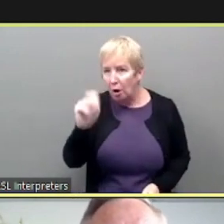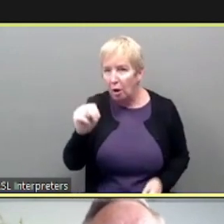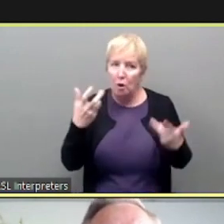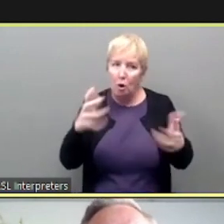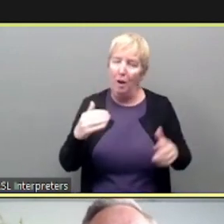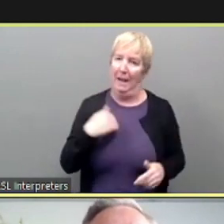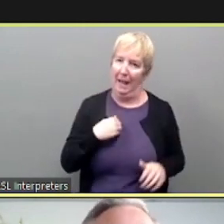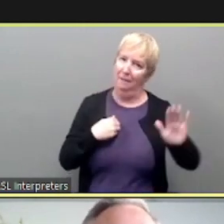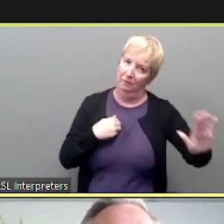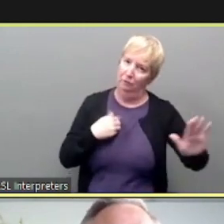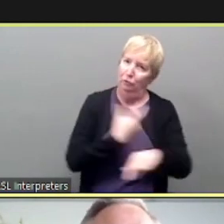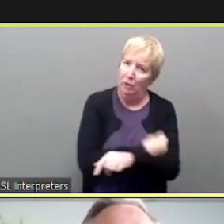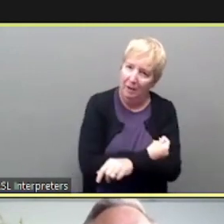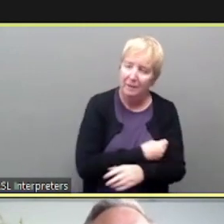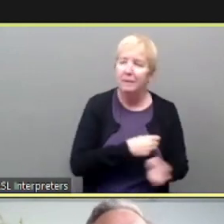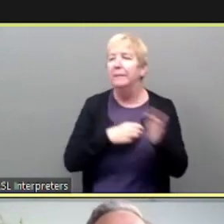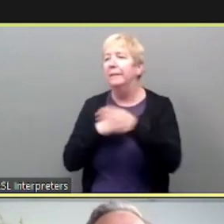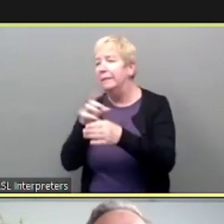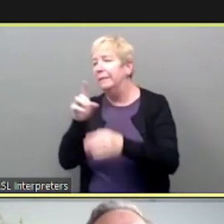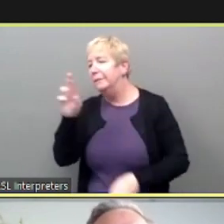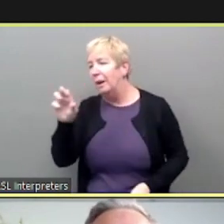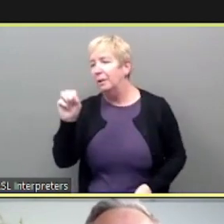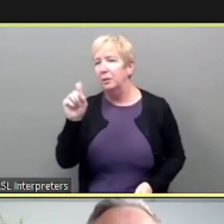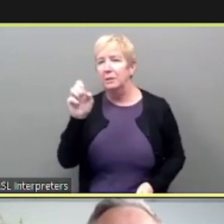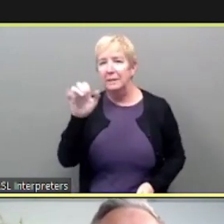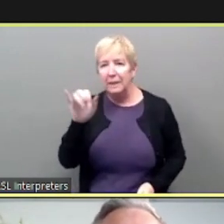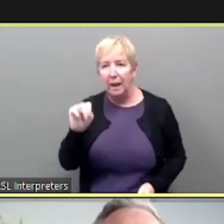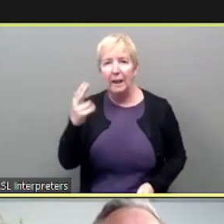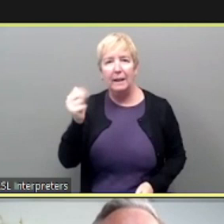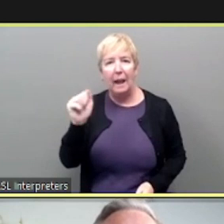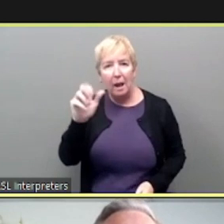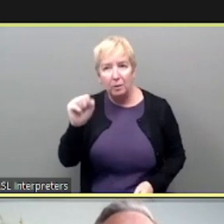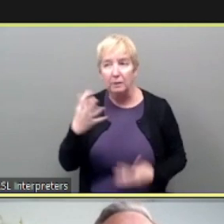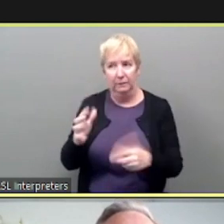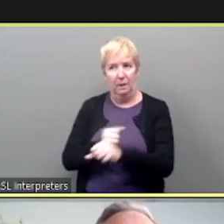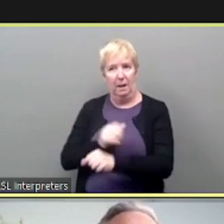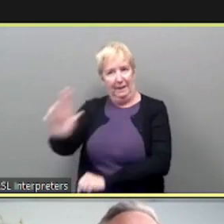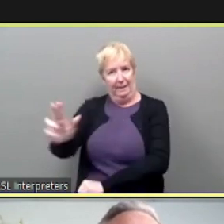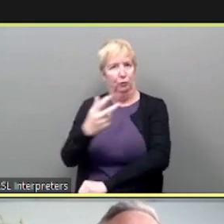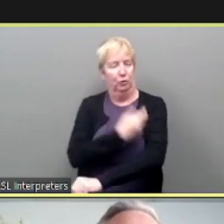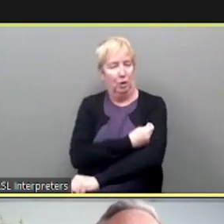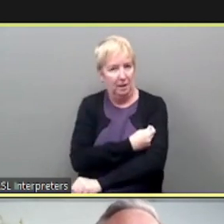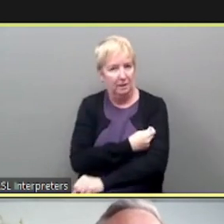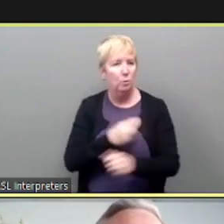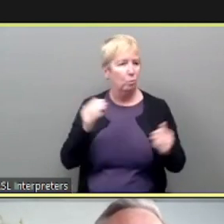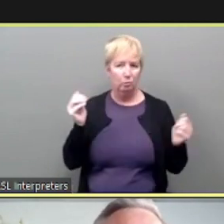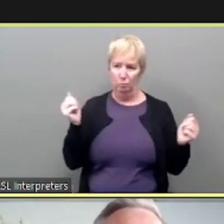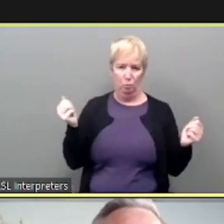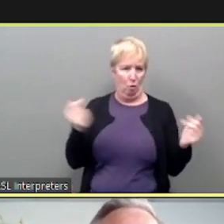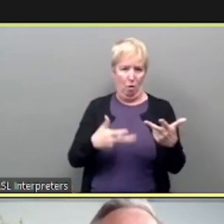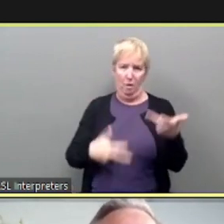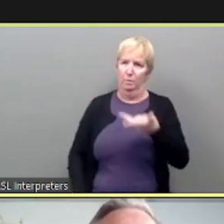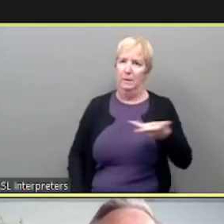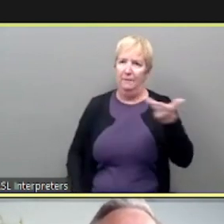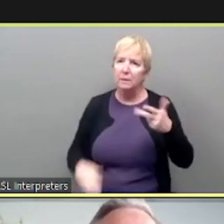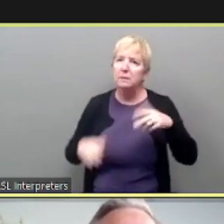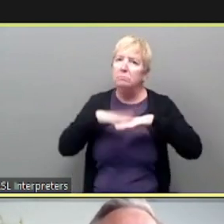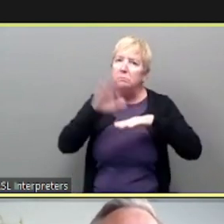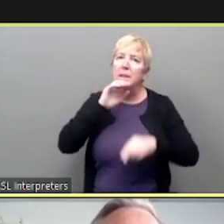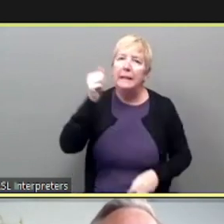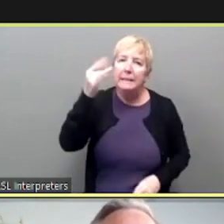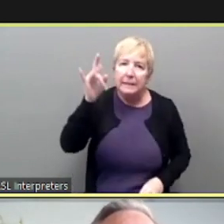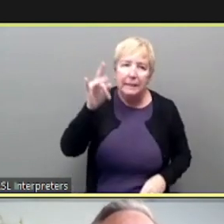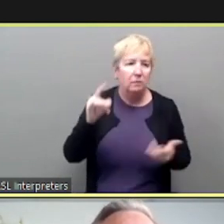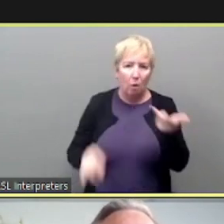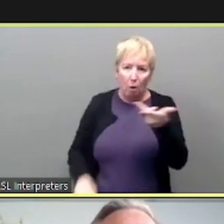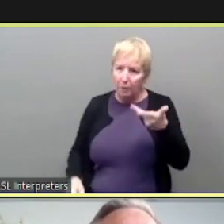18 and we have an underlying condition. And so please, I think if you've gotten the impression from us that a booster is